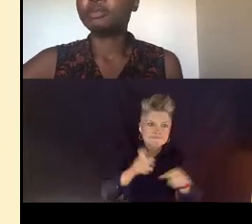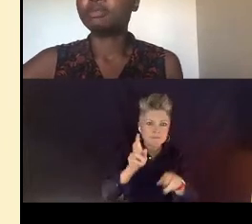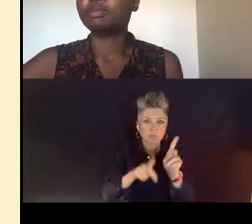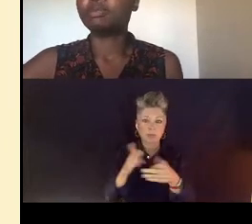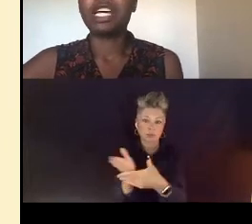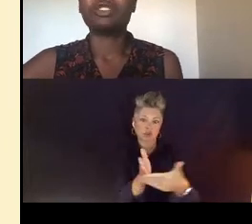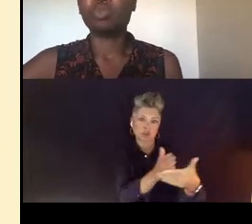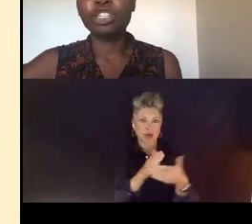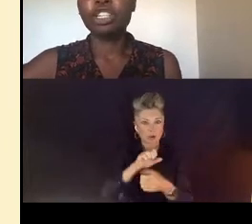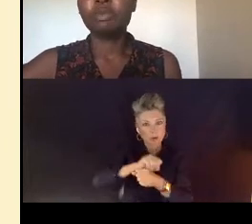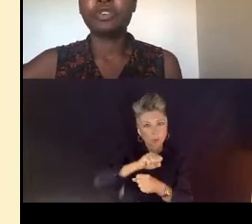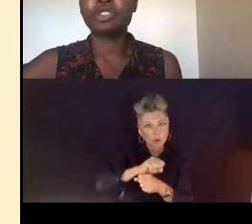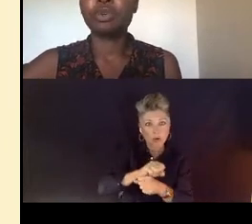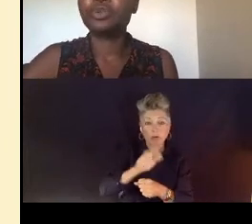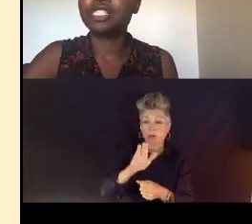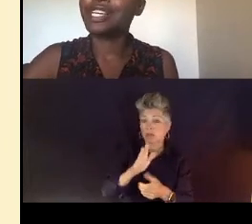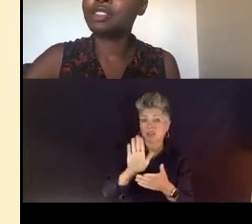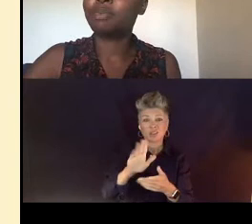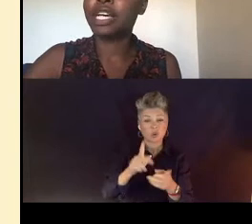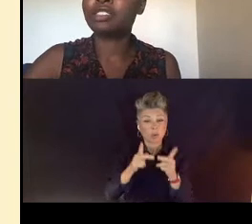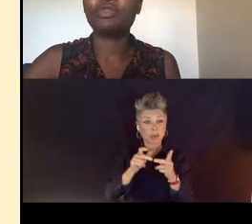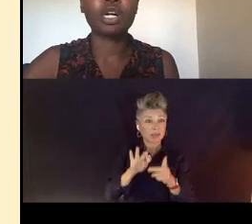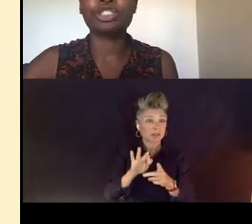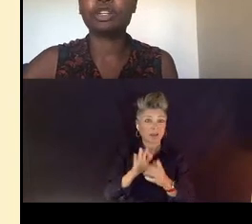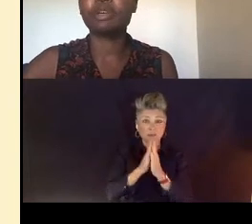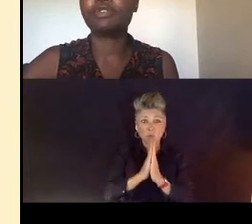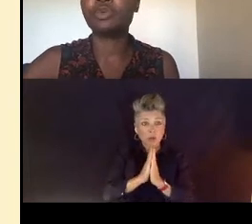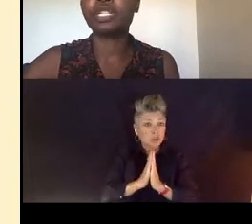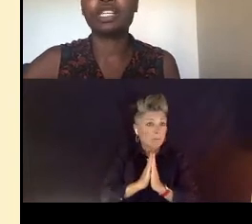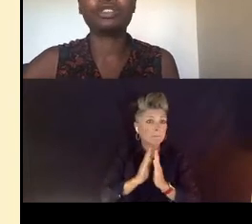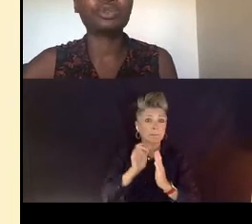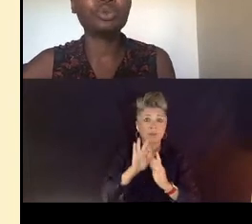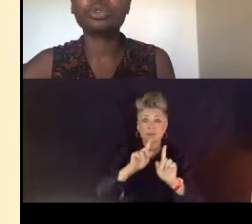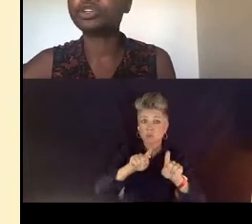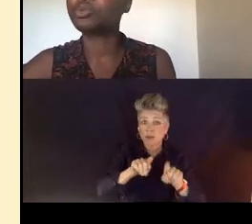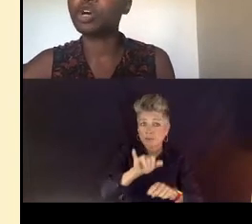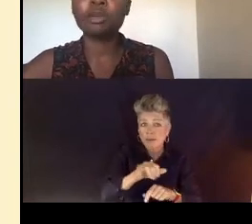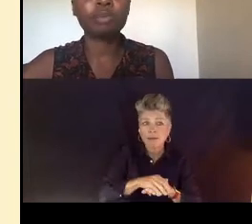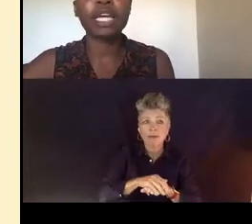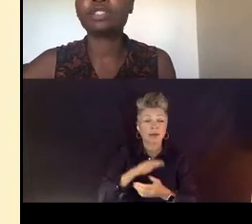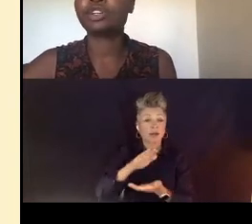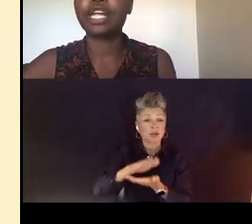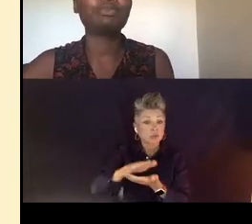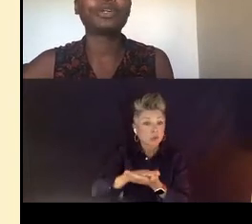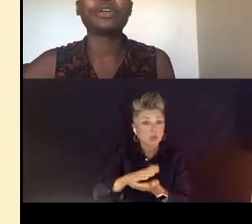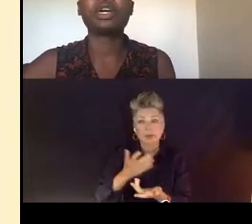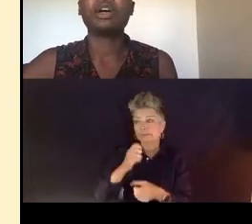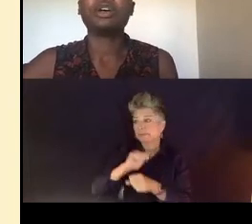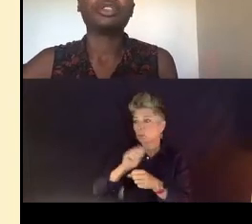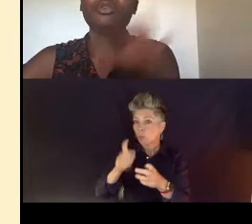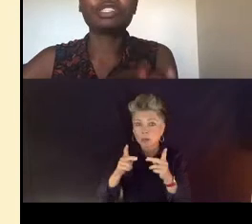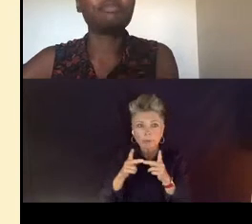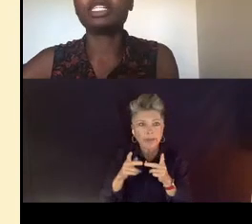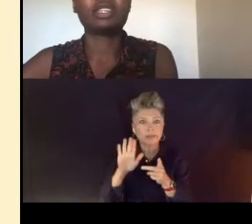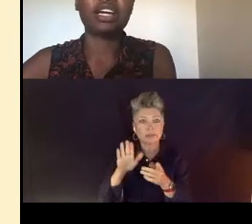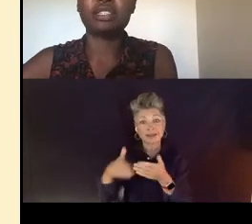Your place of worship, if you're someone who attends a place of worship, if you attend a school, your workplace, your neighborhood,